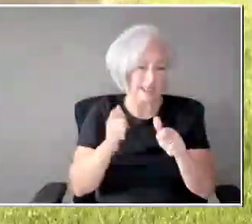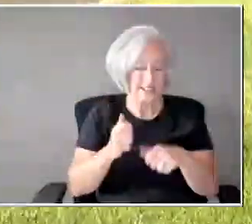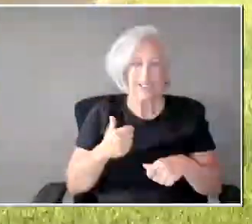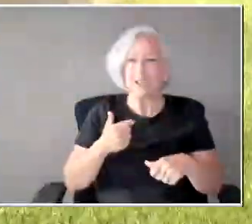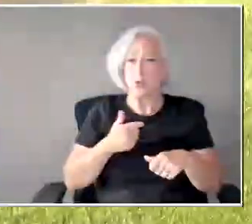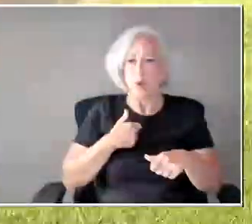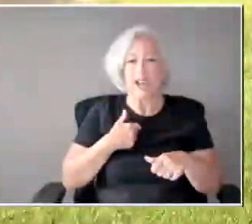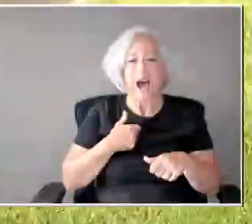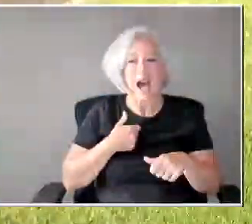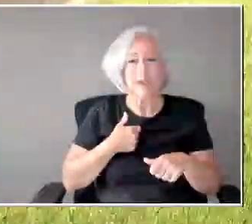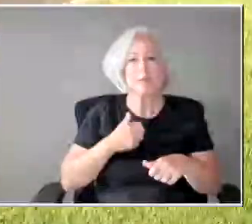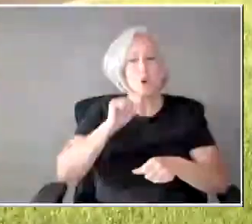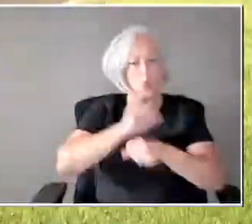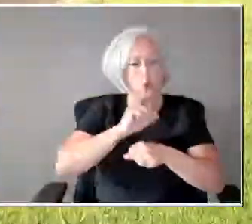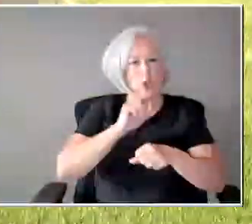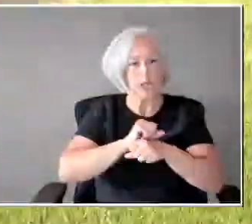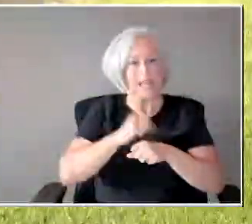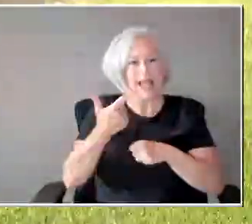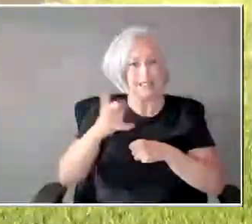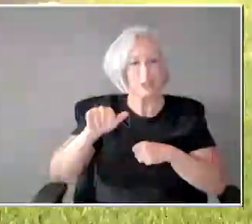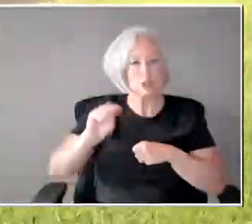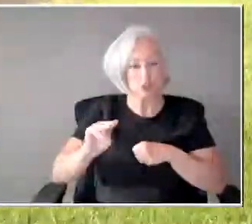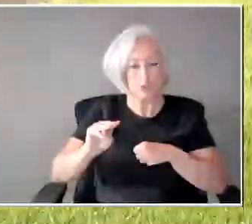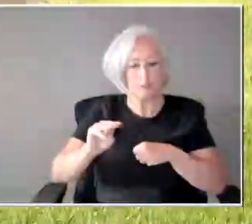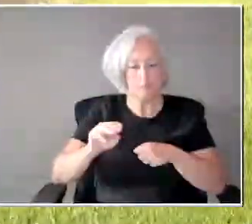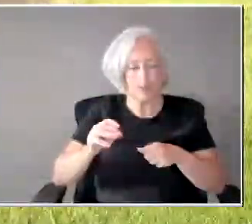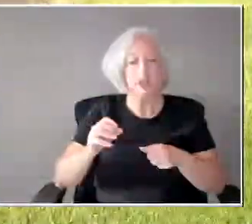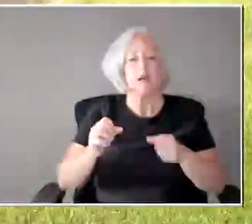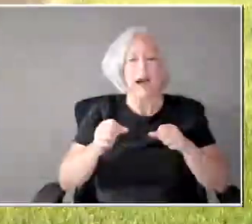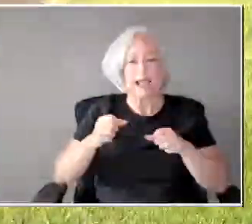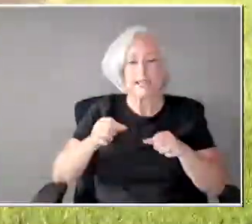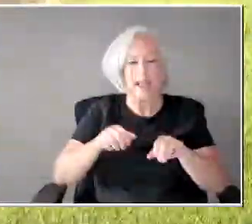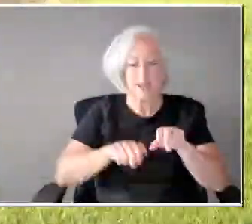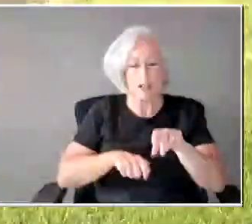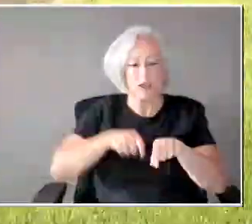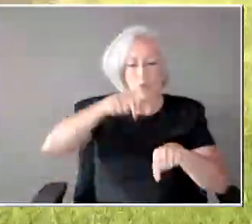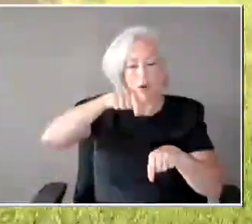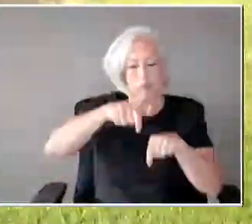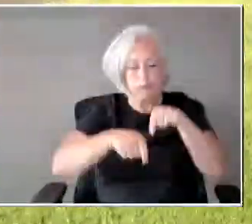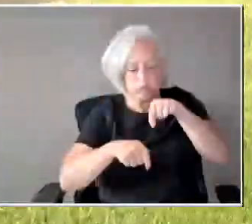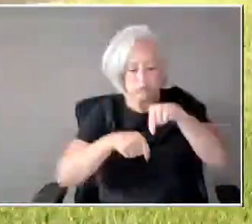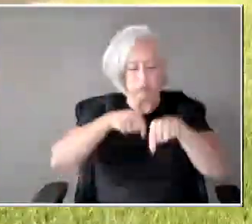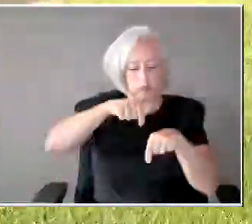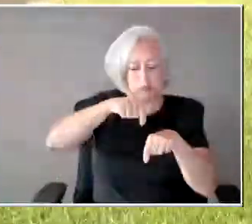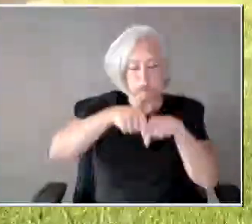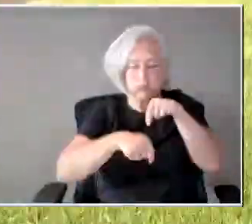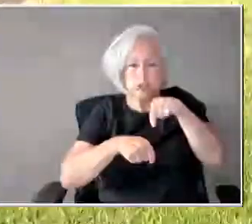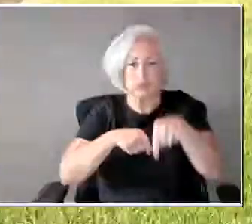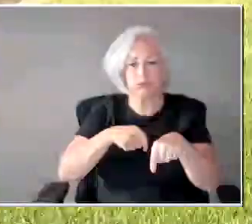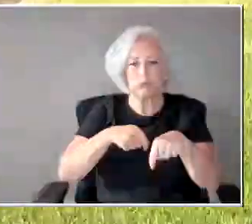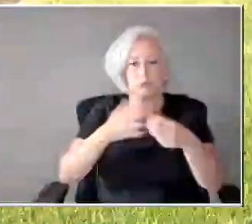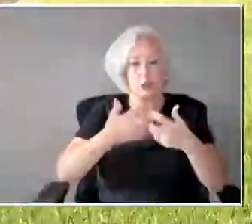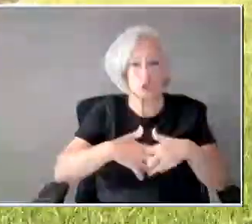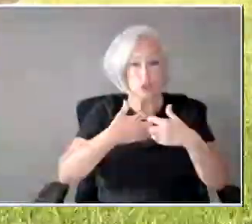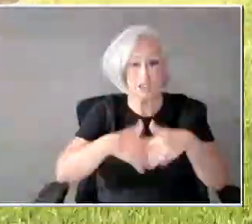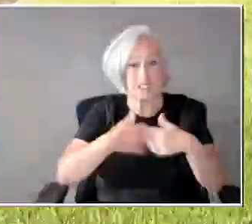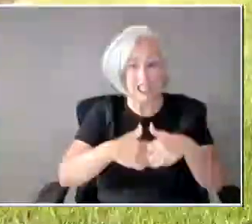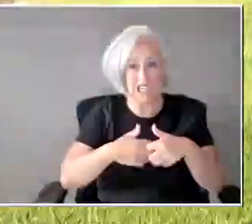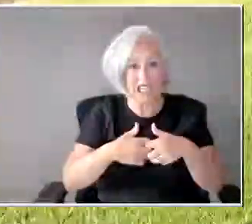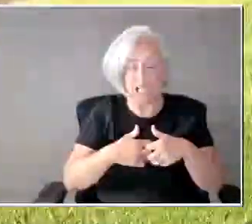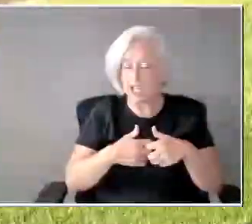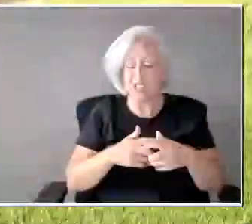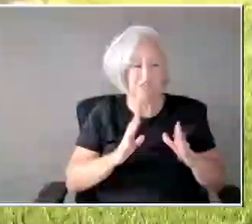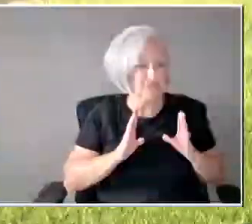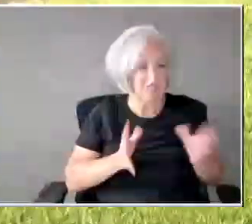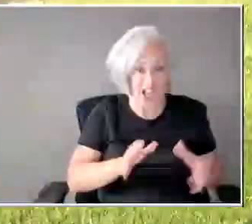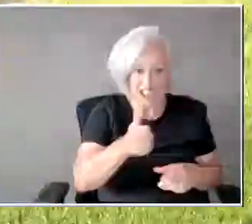I can do that for a while, for like 10 minutes. I walk 3 or 4 flights of stairs at the hospital and I'm so winded I